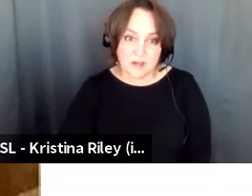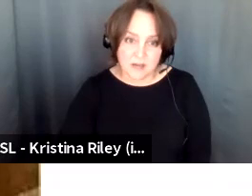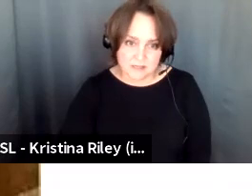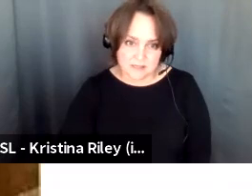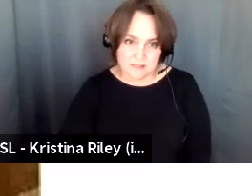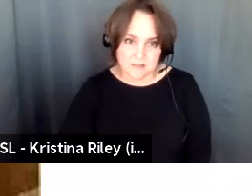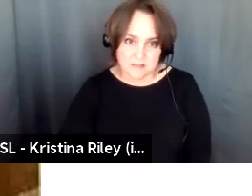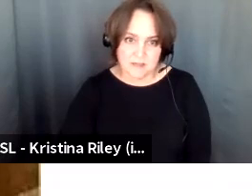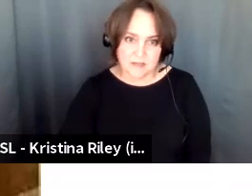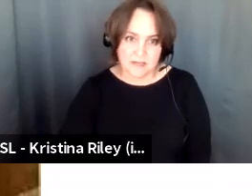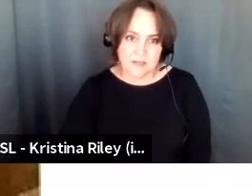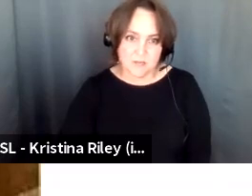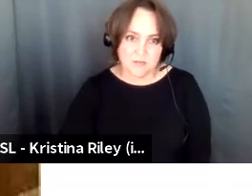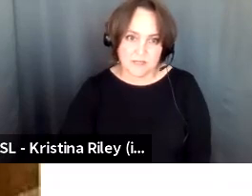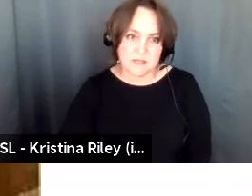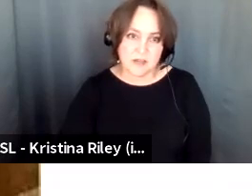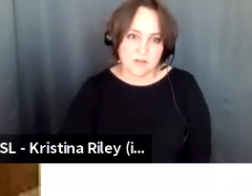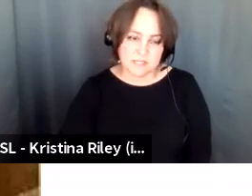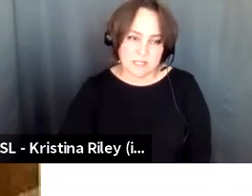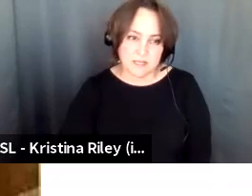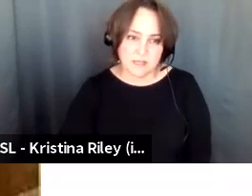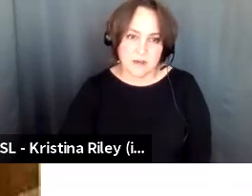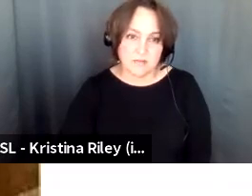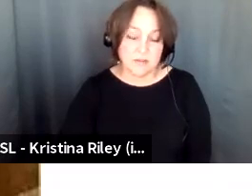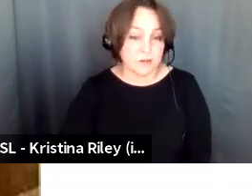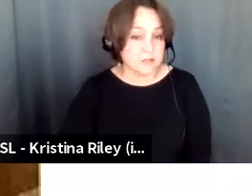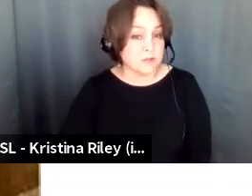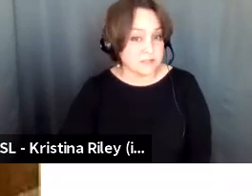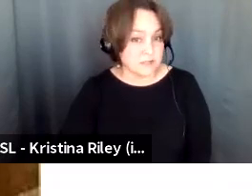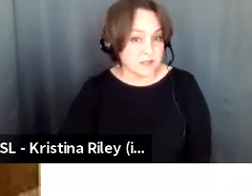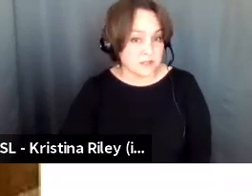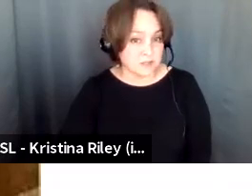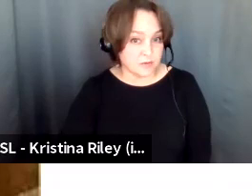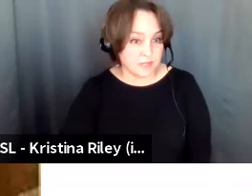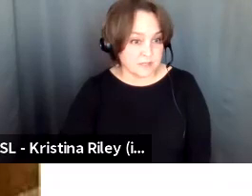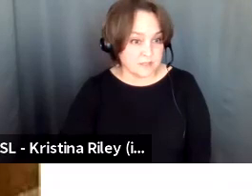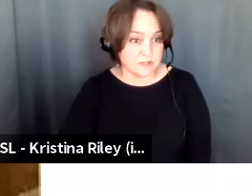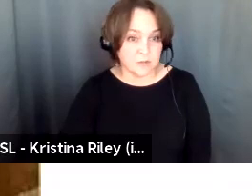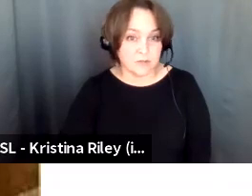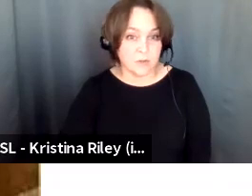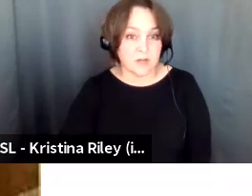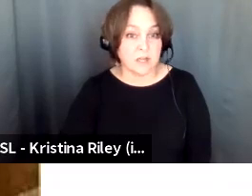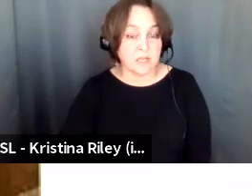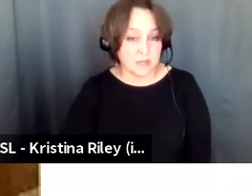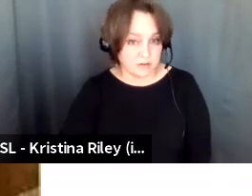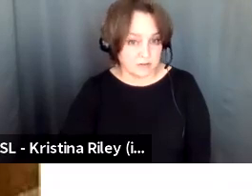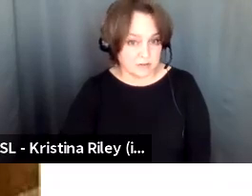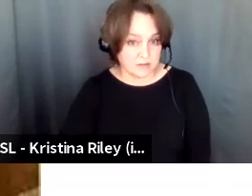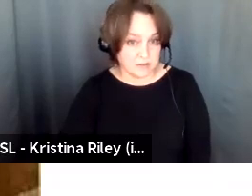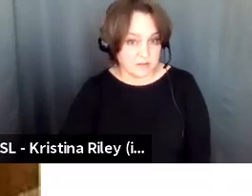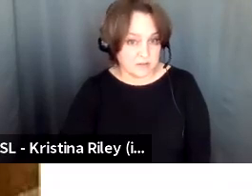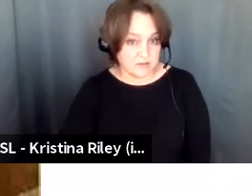design because it reflects an understanding of not only where the sun is oriented, so we avoid a